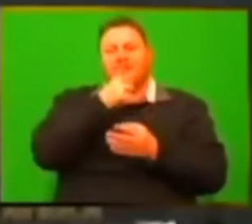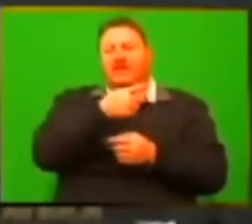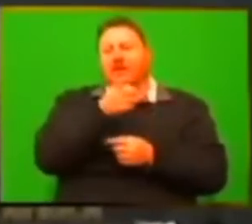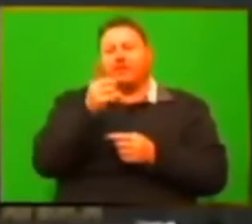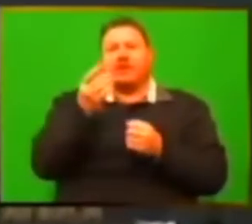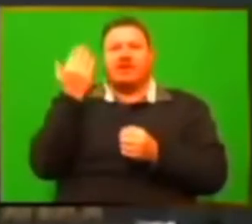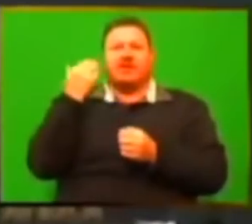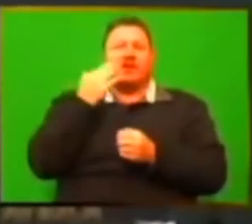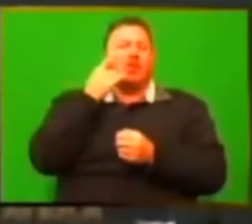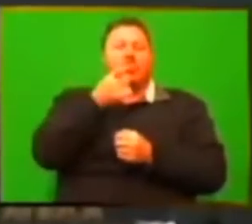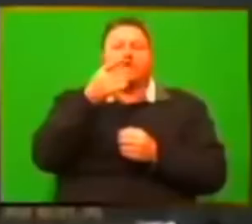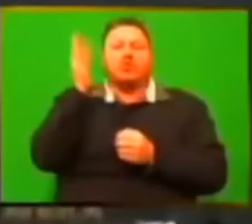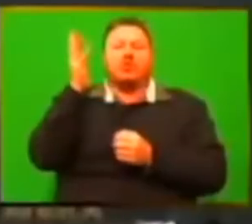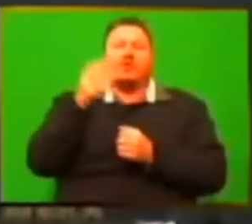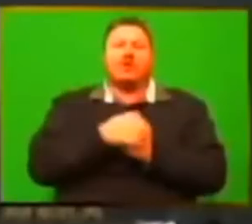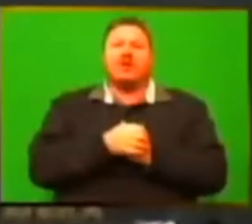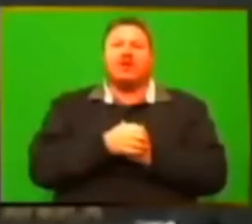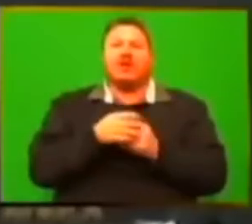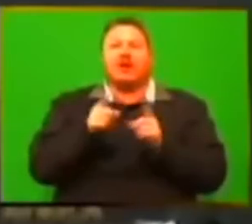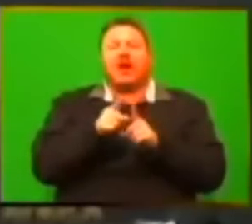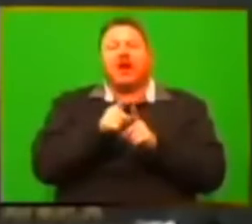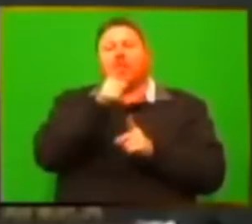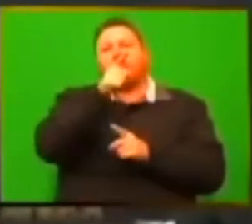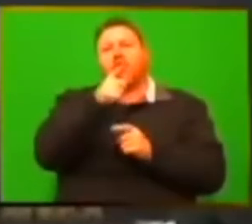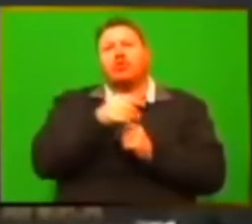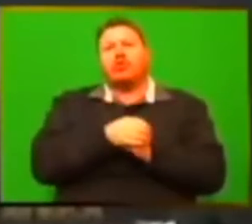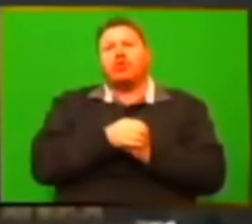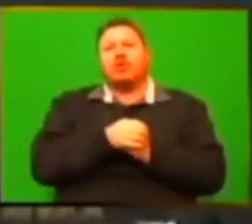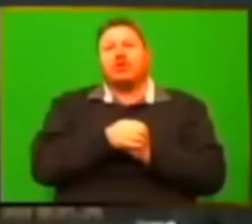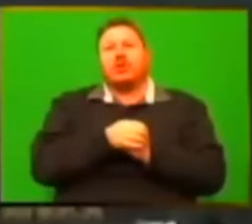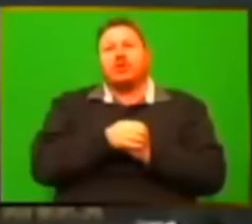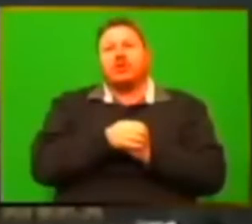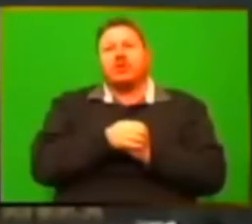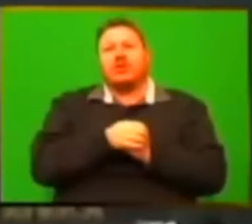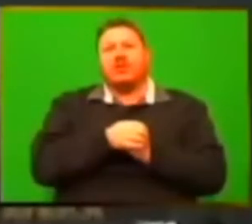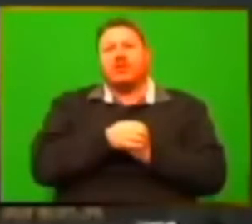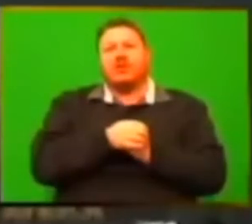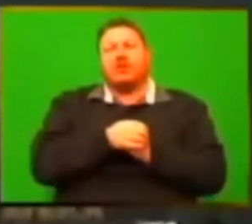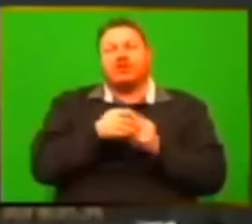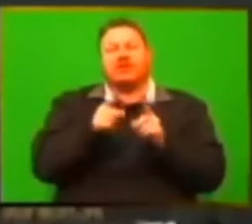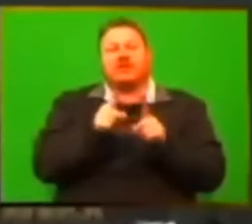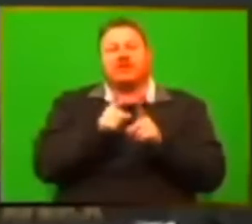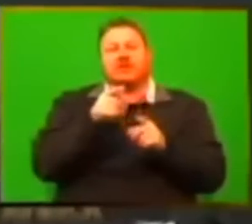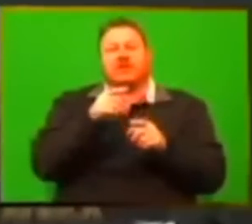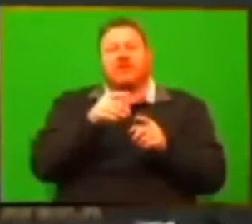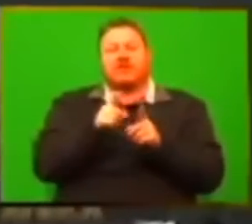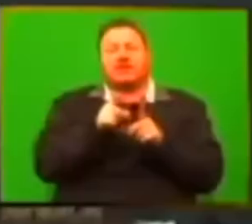when you were speaking. It was like you are a true Tabaneka Koko Helen Zille.